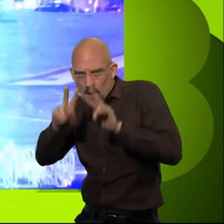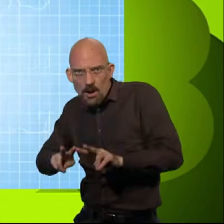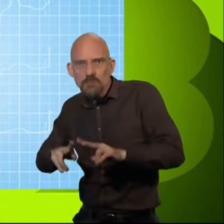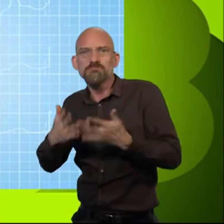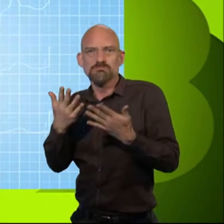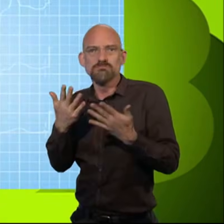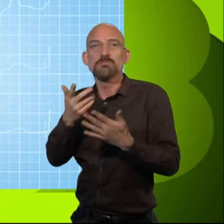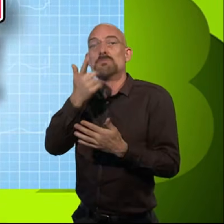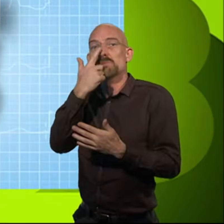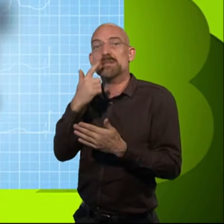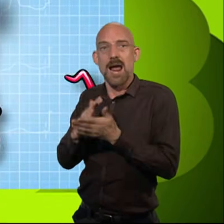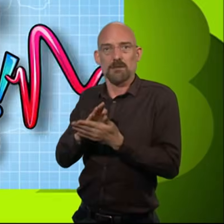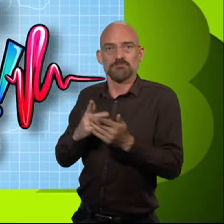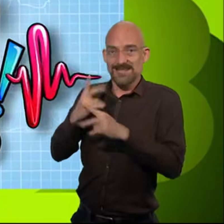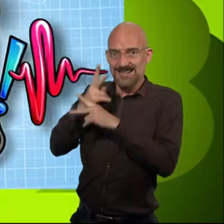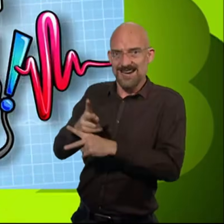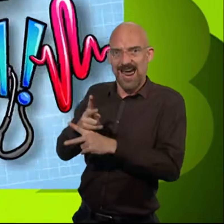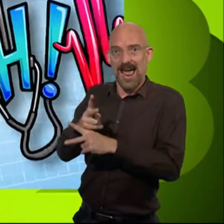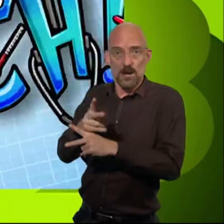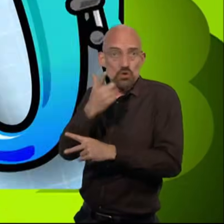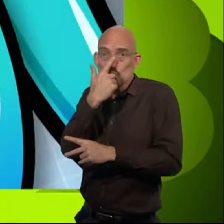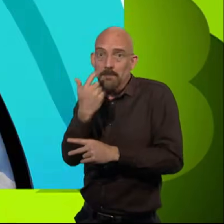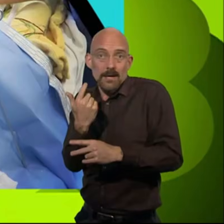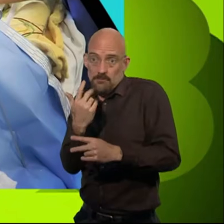an emergency.